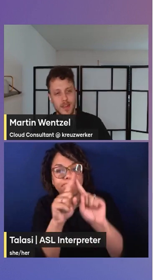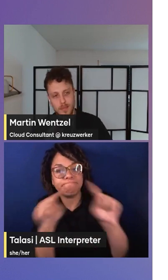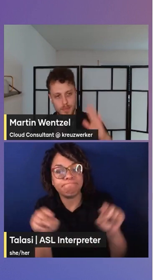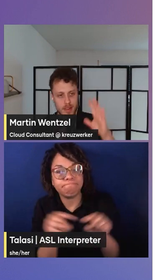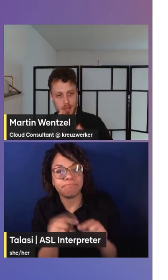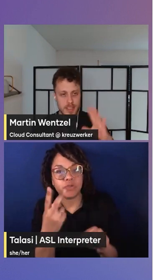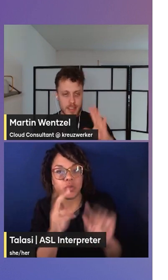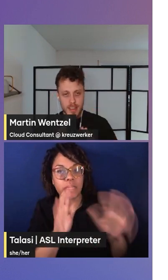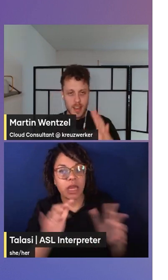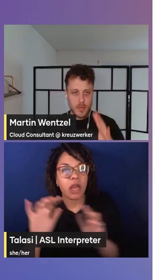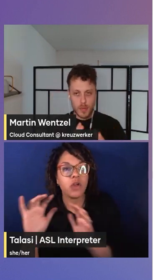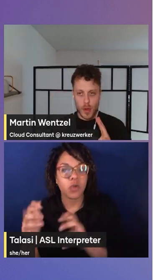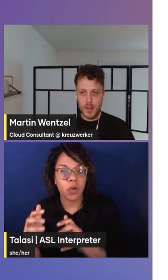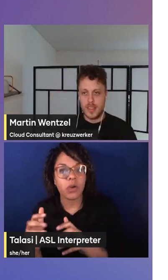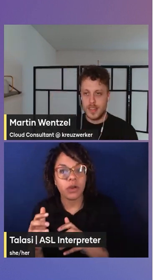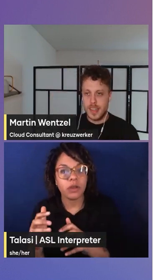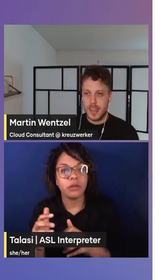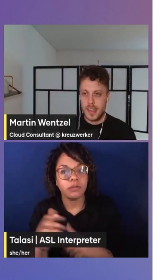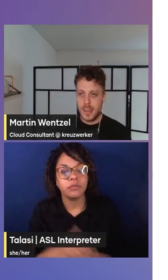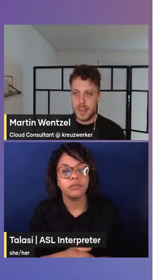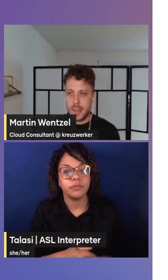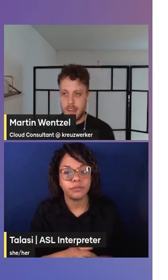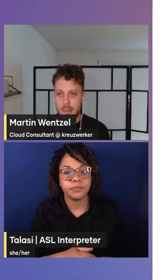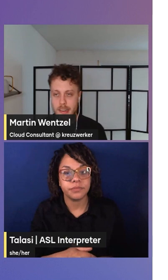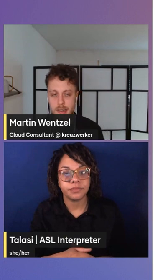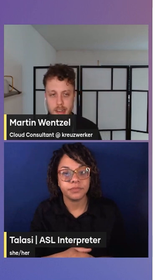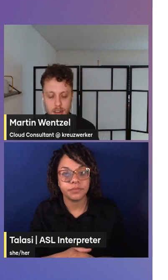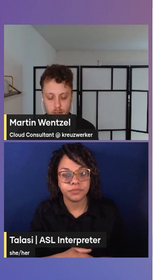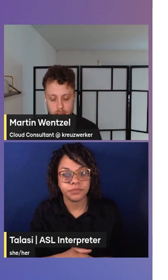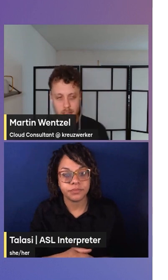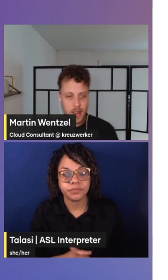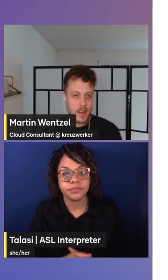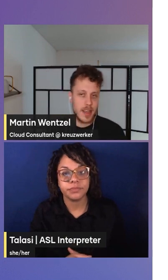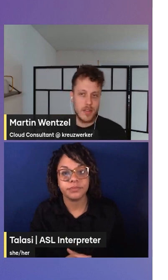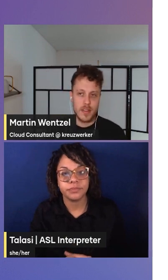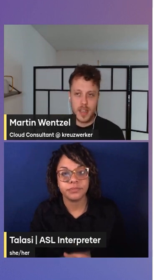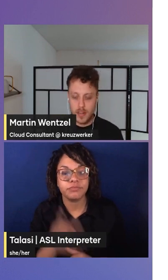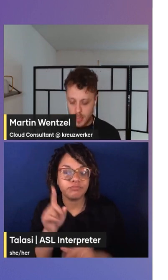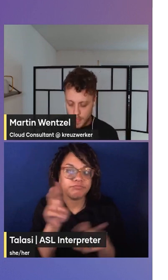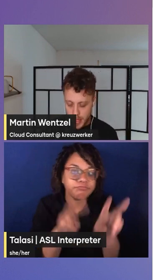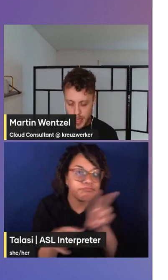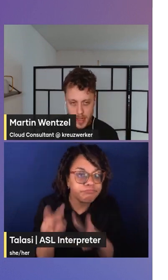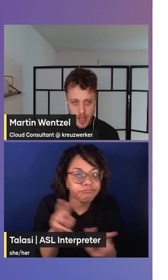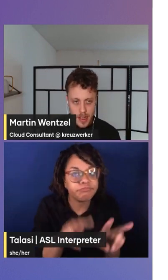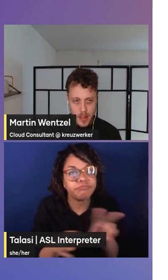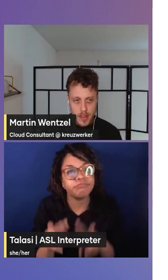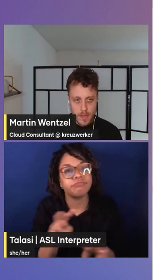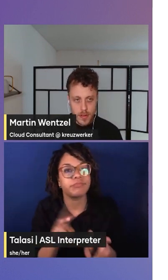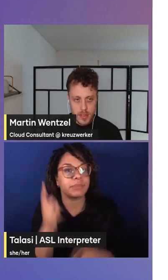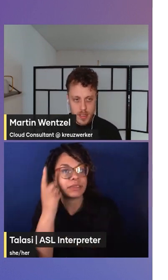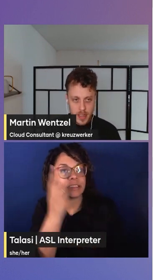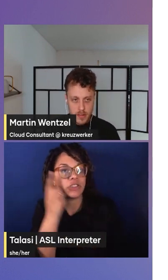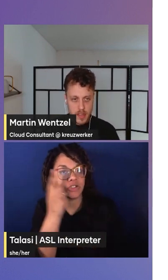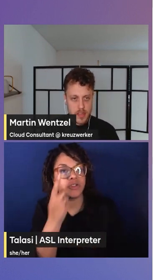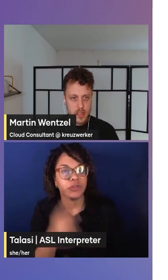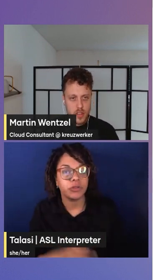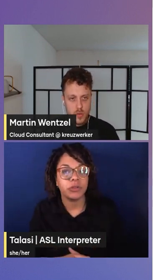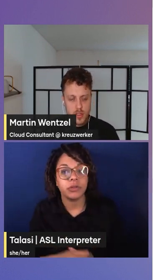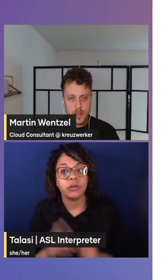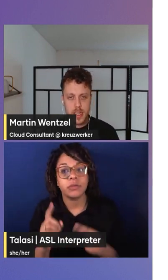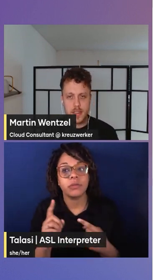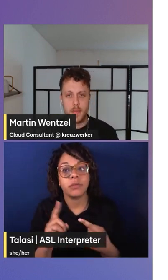are basically what we always take a look at and take into account. The first category